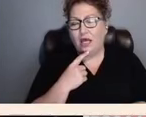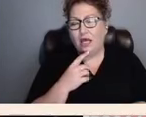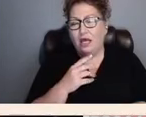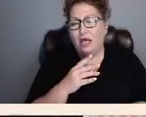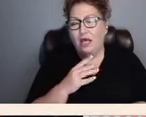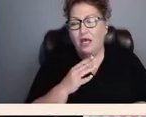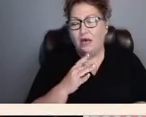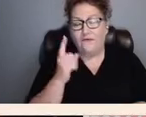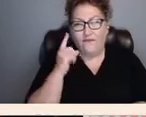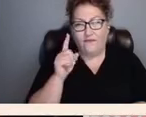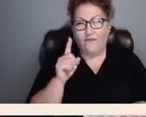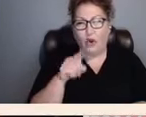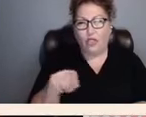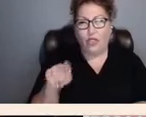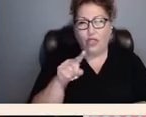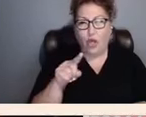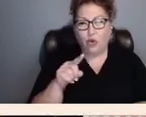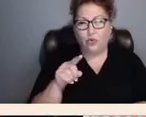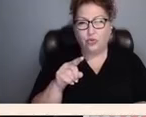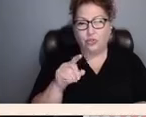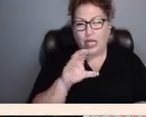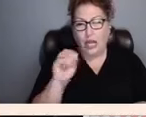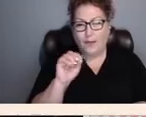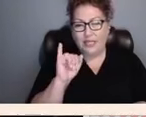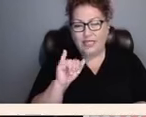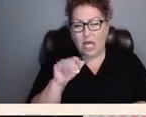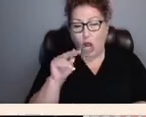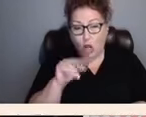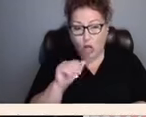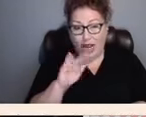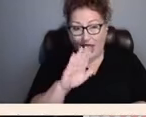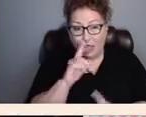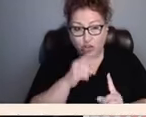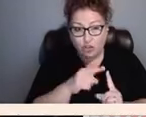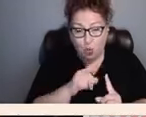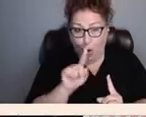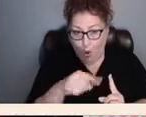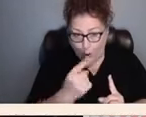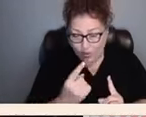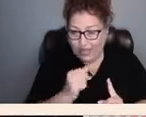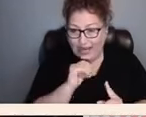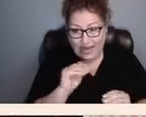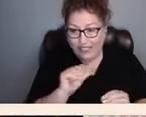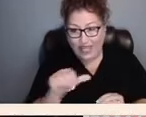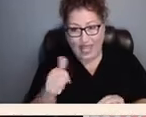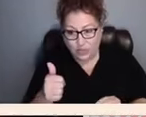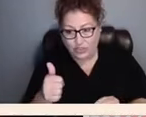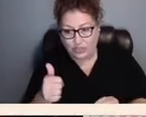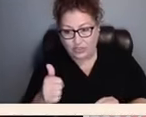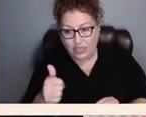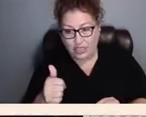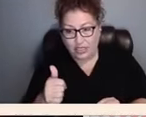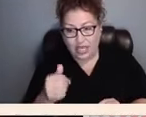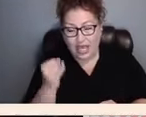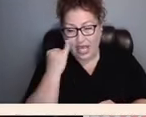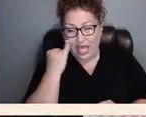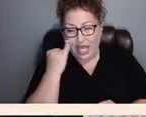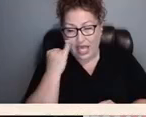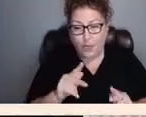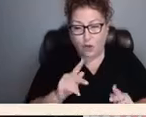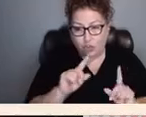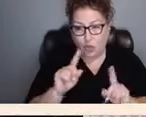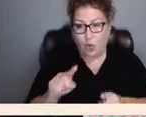for those employers that are just looking at the score and nothing else. If a person is going to apply for